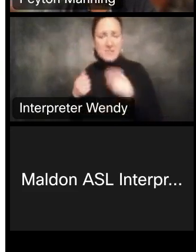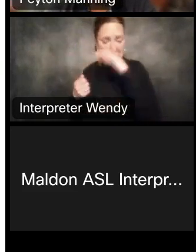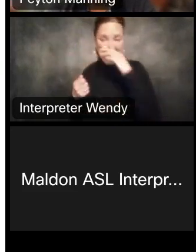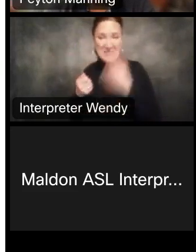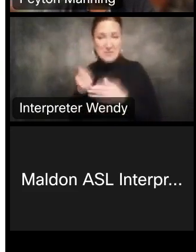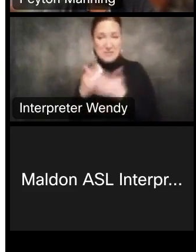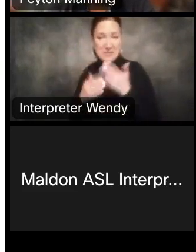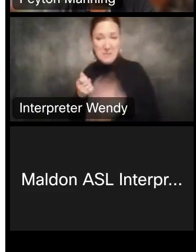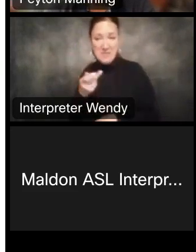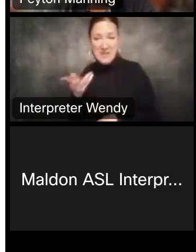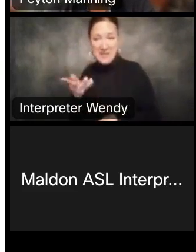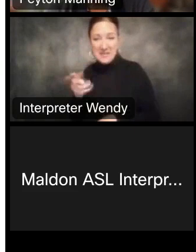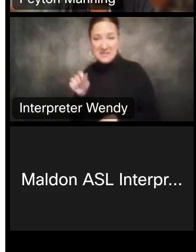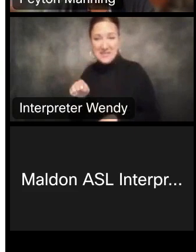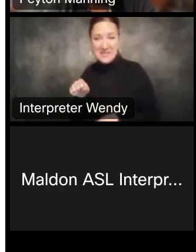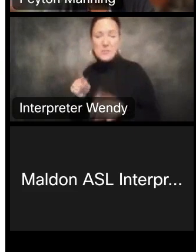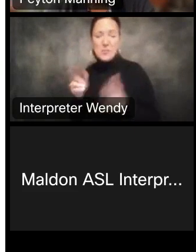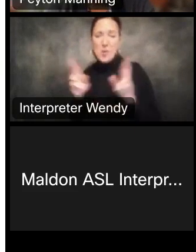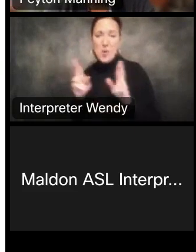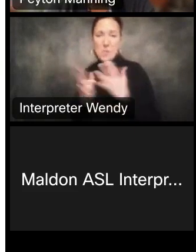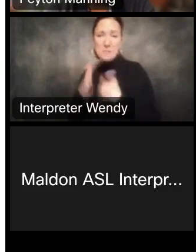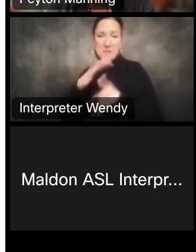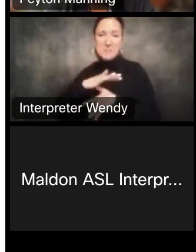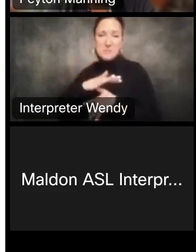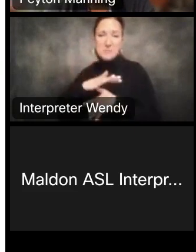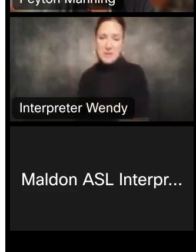people are going to fight to make sure this is prioritized. Thank you.